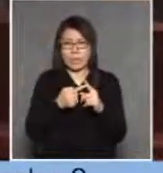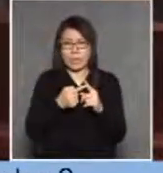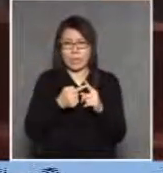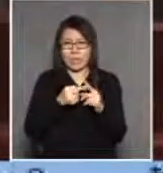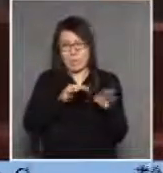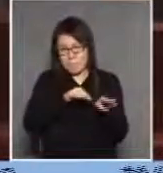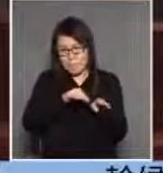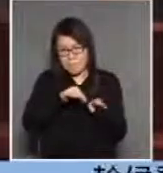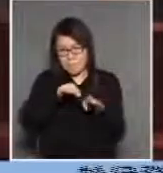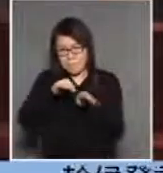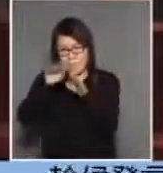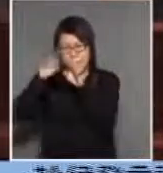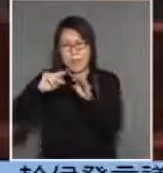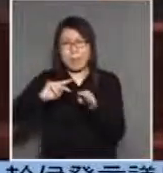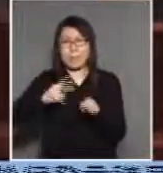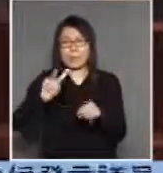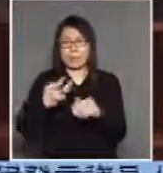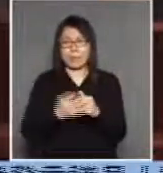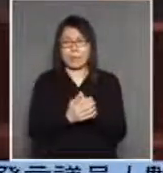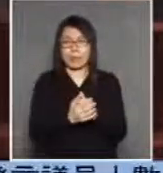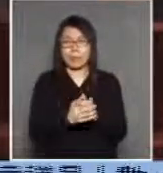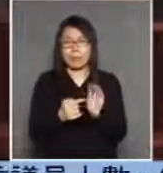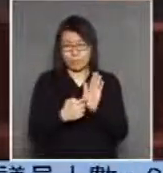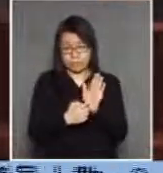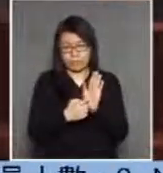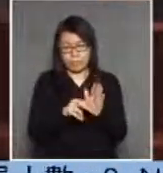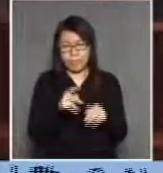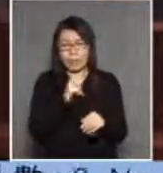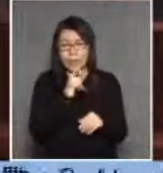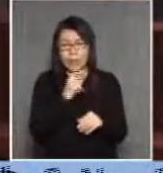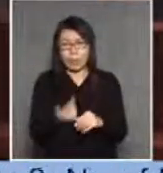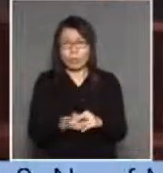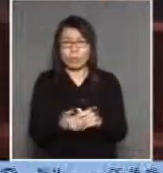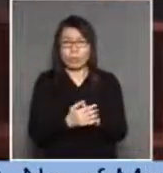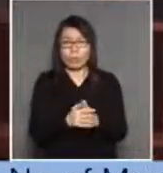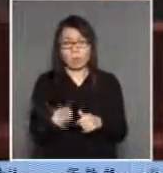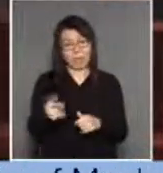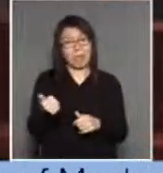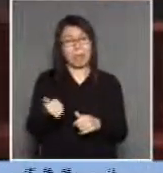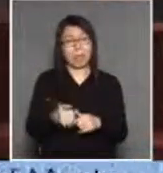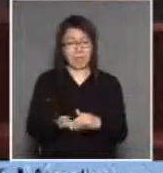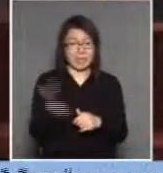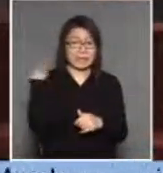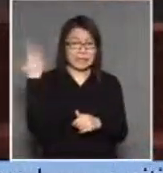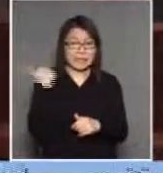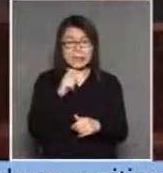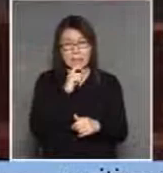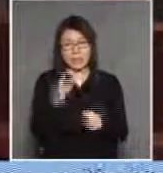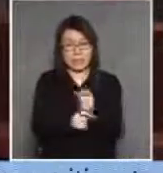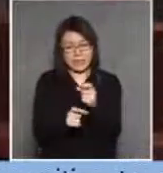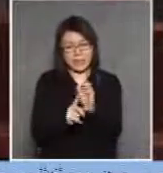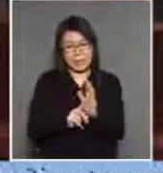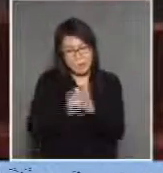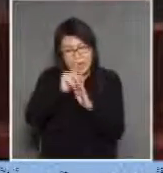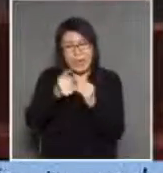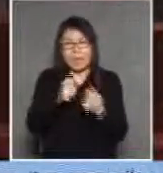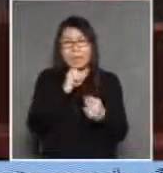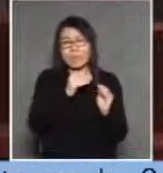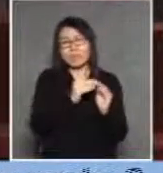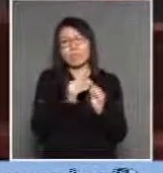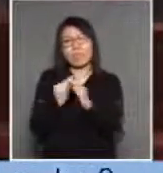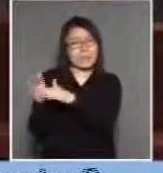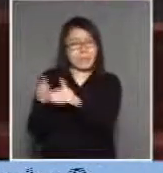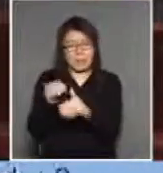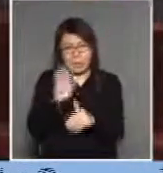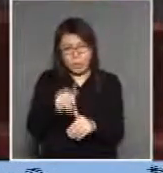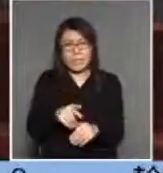I was very poor, and I am able to move up the social ladder. Now you can say that during your